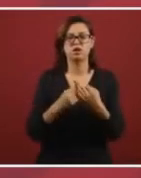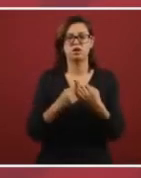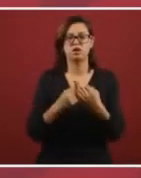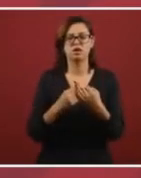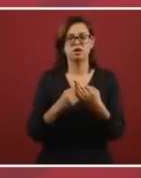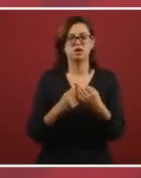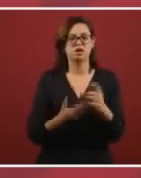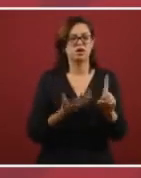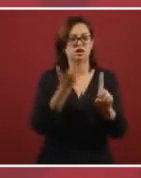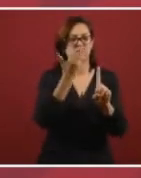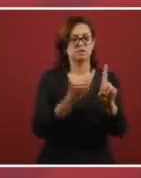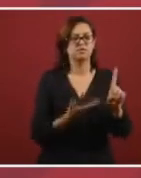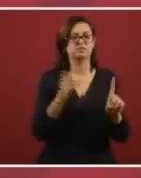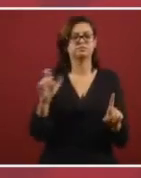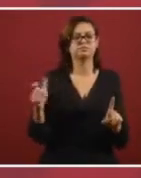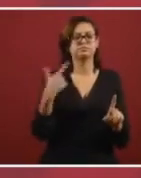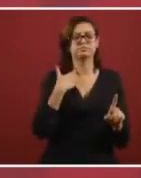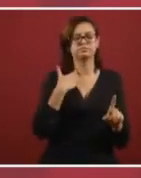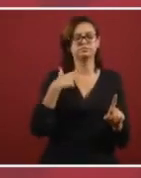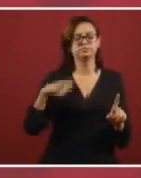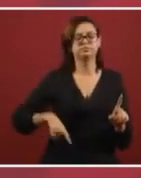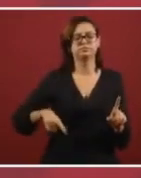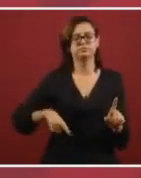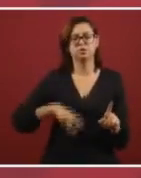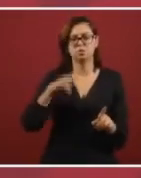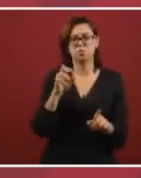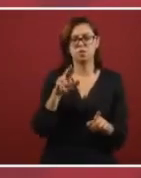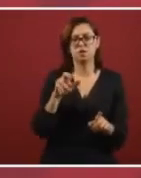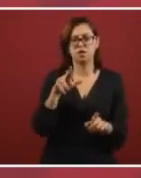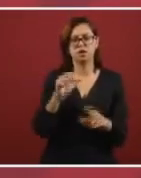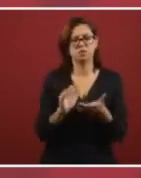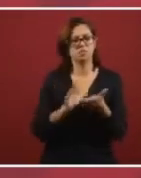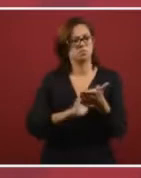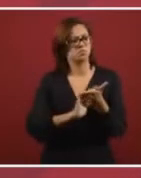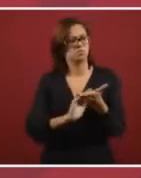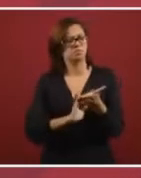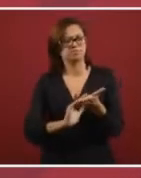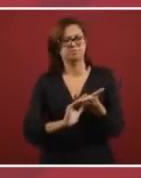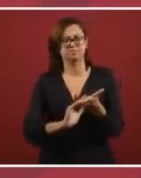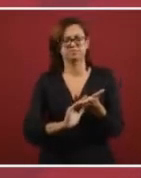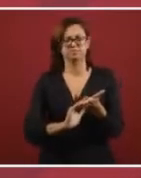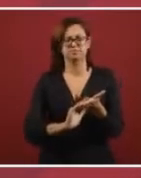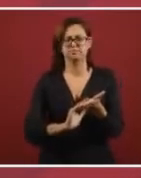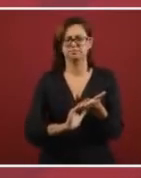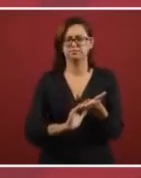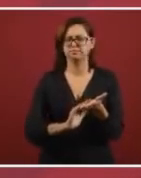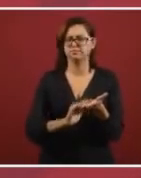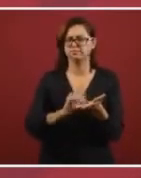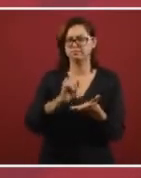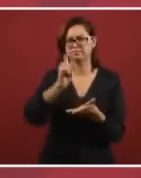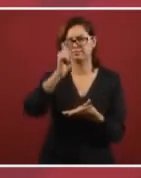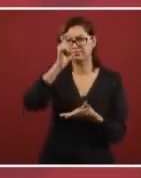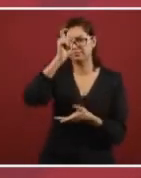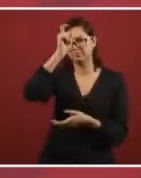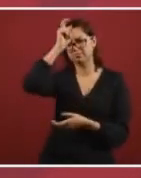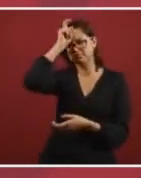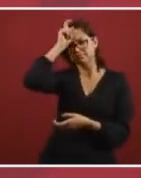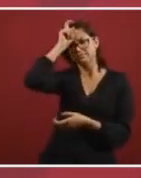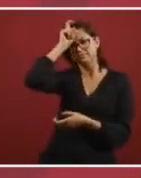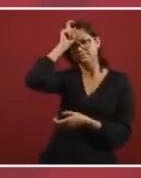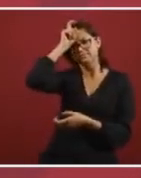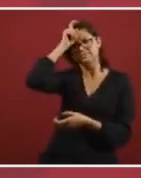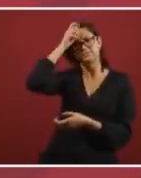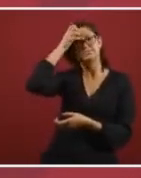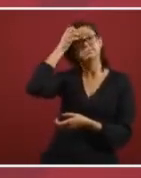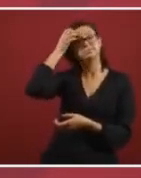al ex-gobernador for the ex-governor Noriega. So, era toda una, so it was